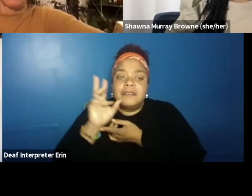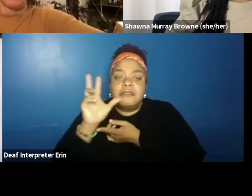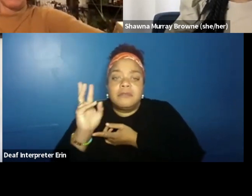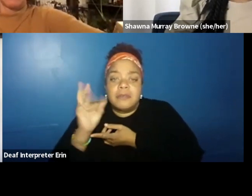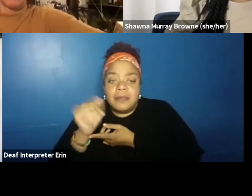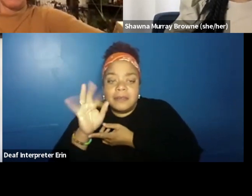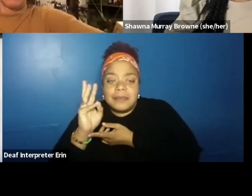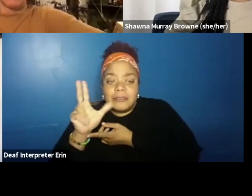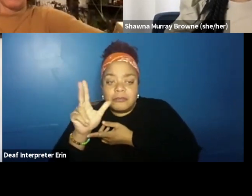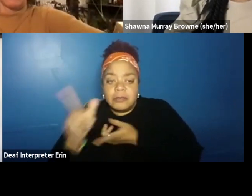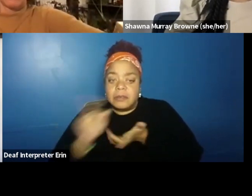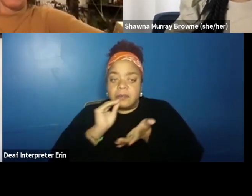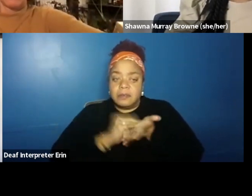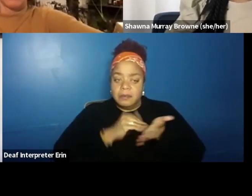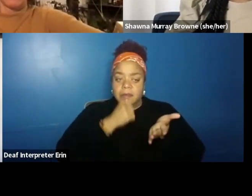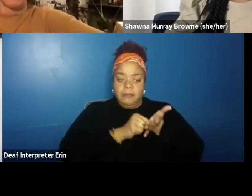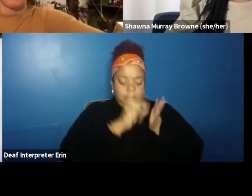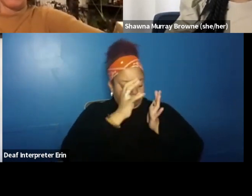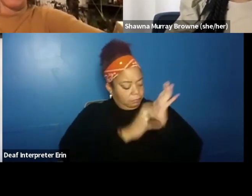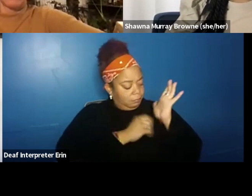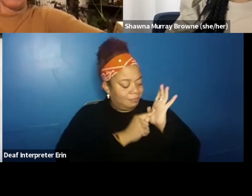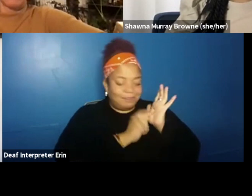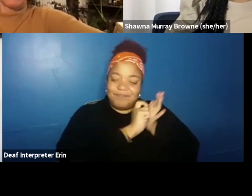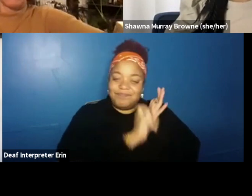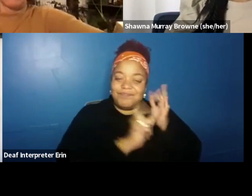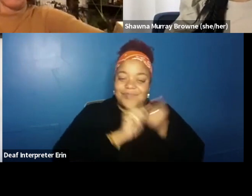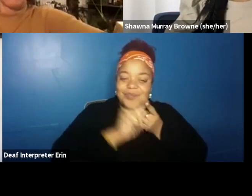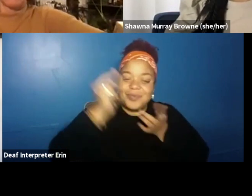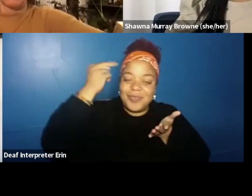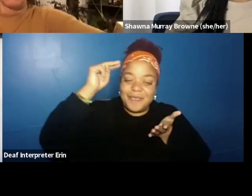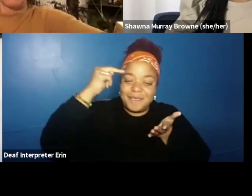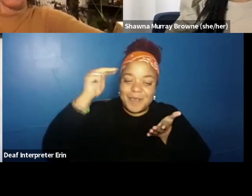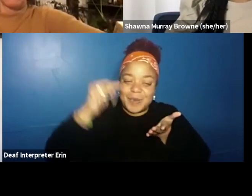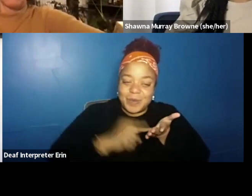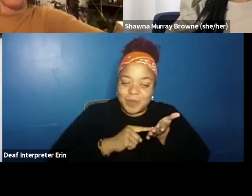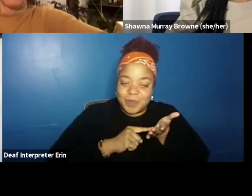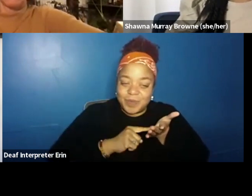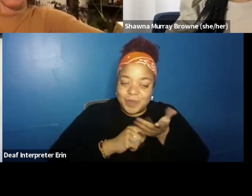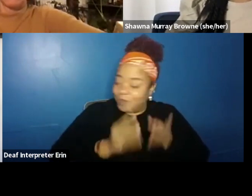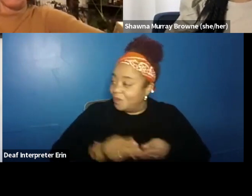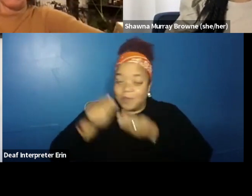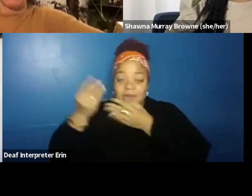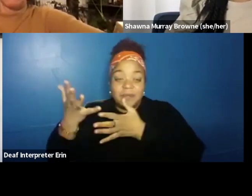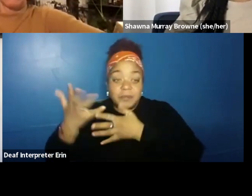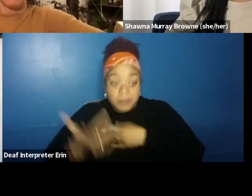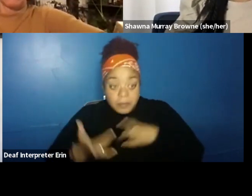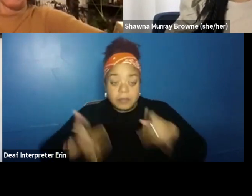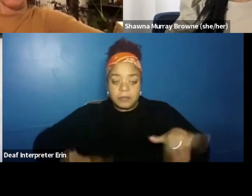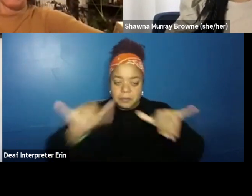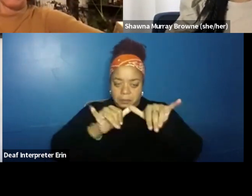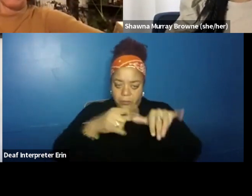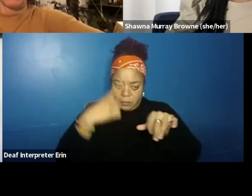he said to them, "The measure of one's dignity depends on one's estimate of